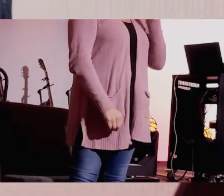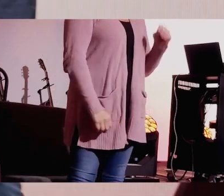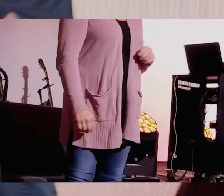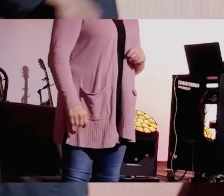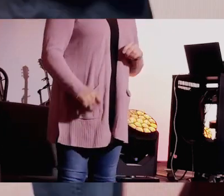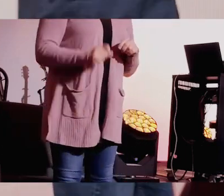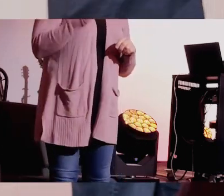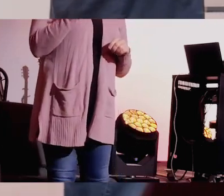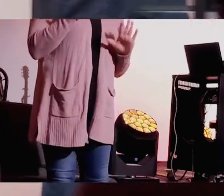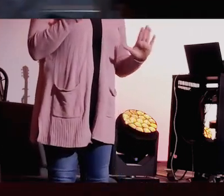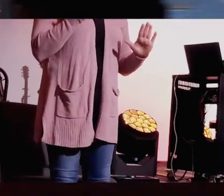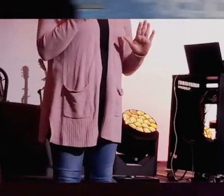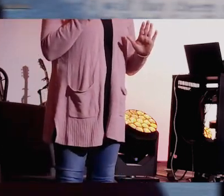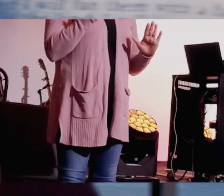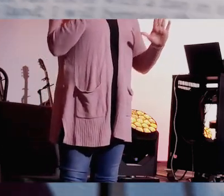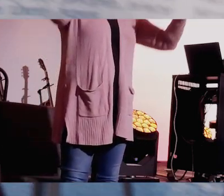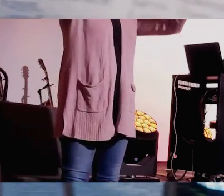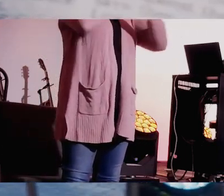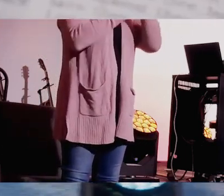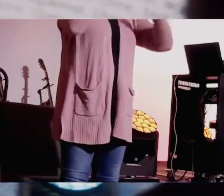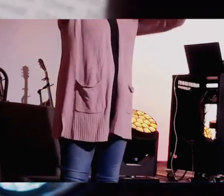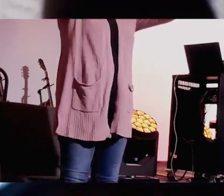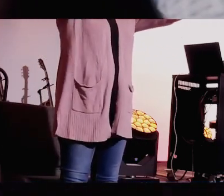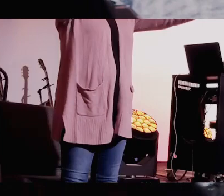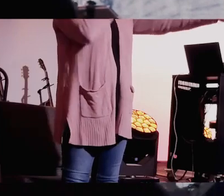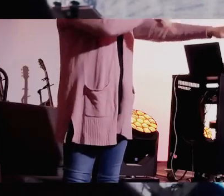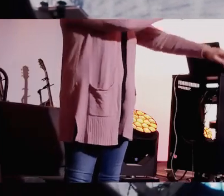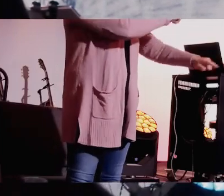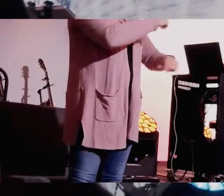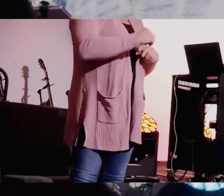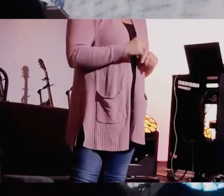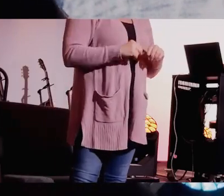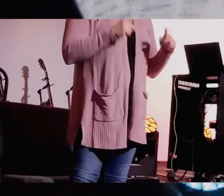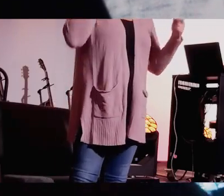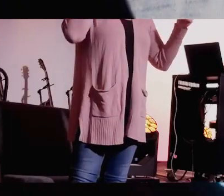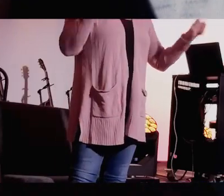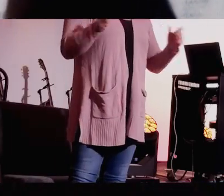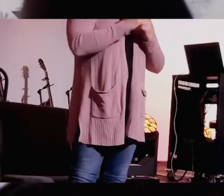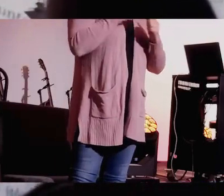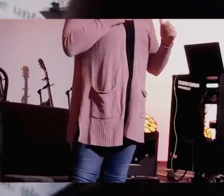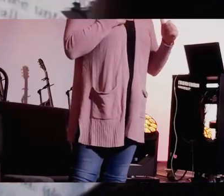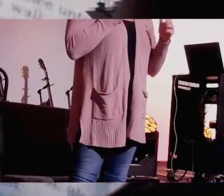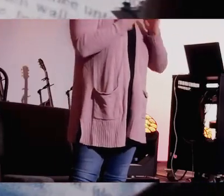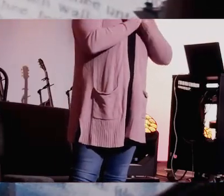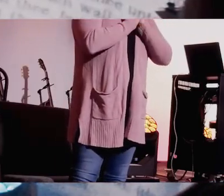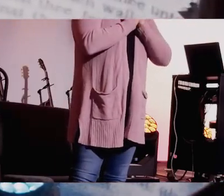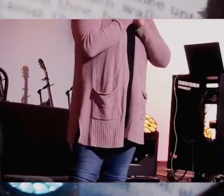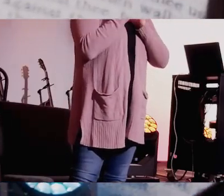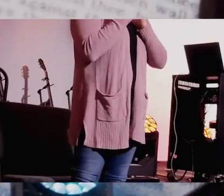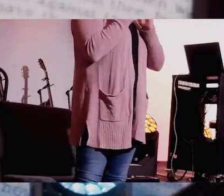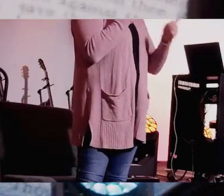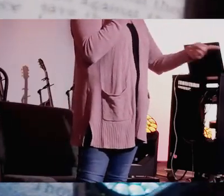And if you're not here, would you just stretch your hands toward those who are up here this morning and just agree with me in prayer? And if you're up